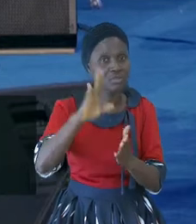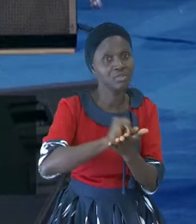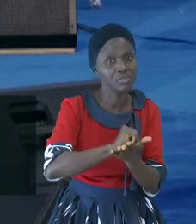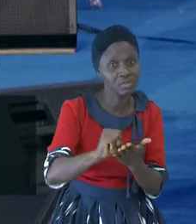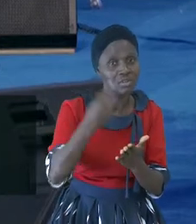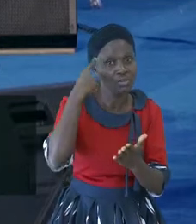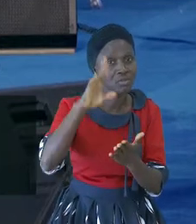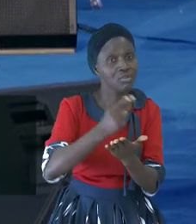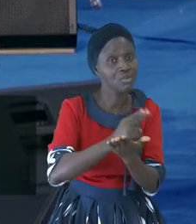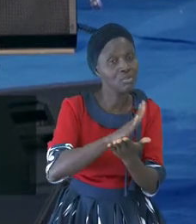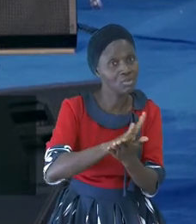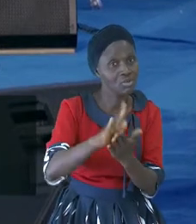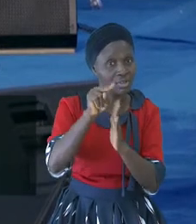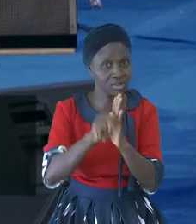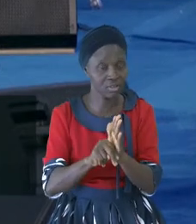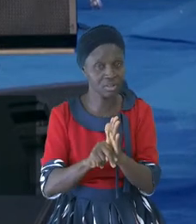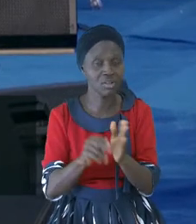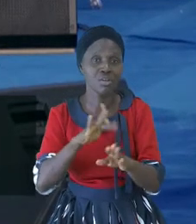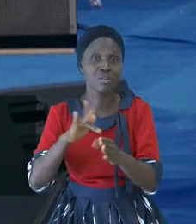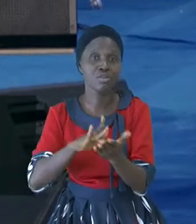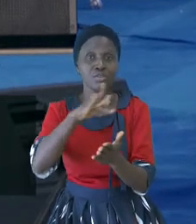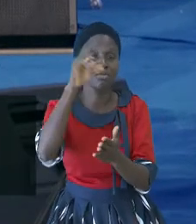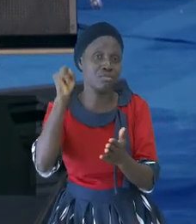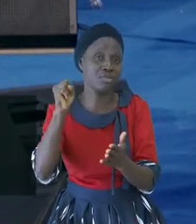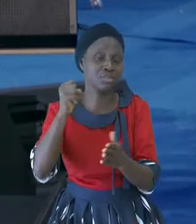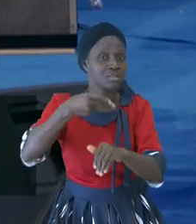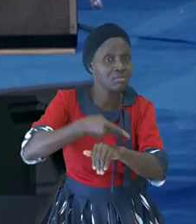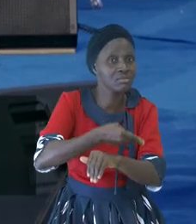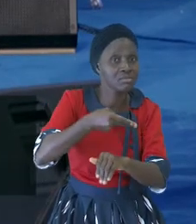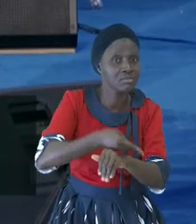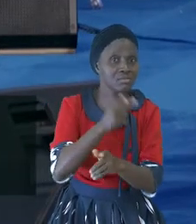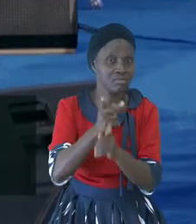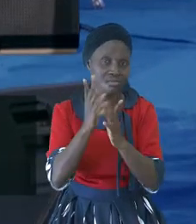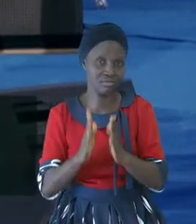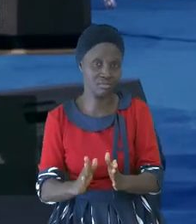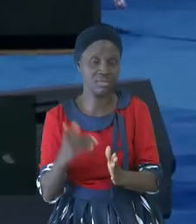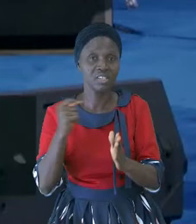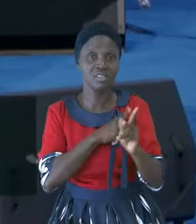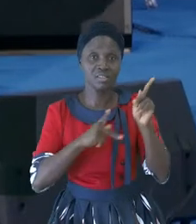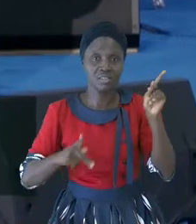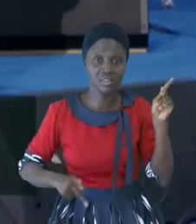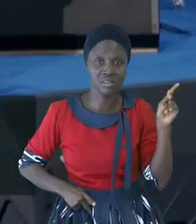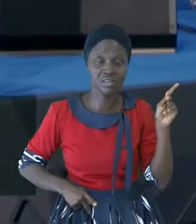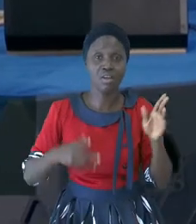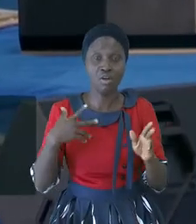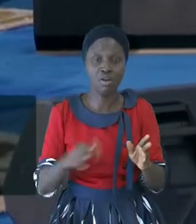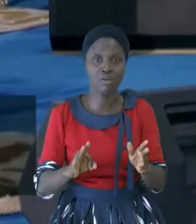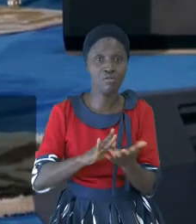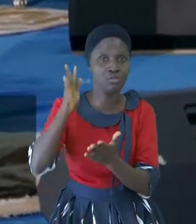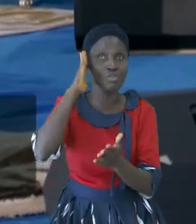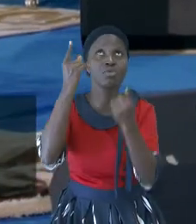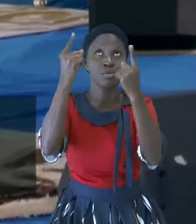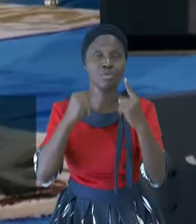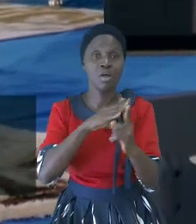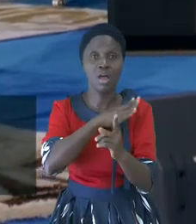the glorious shepherd. The King of glory will come. And when that King of glory comes, he'll take